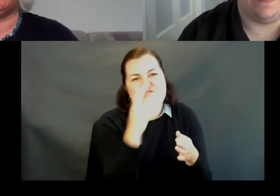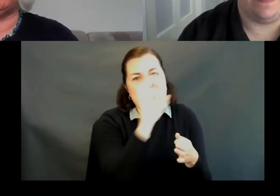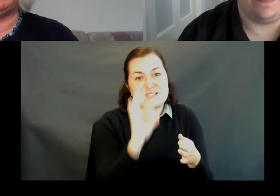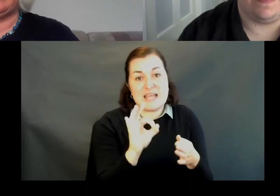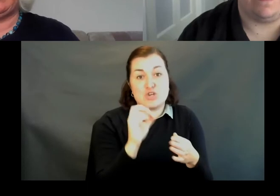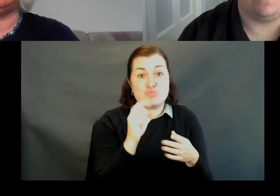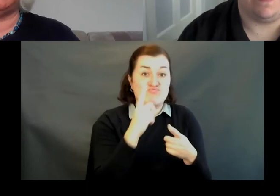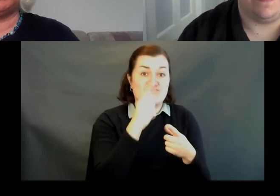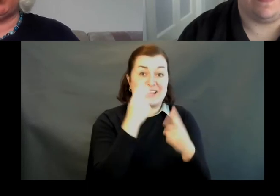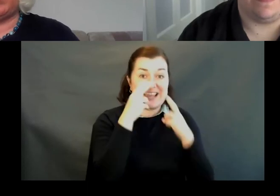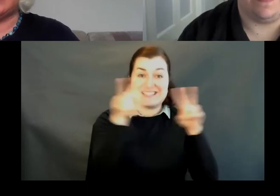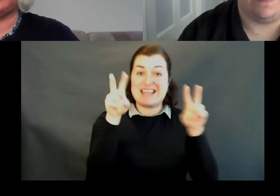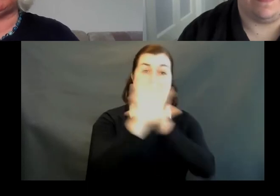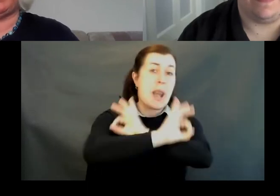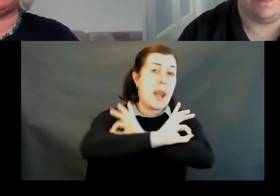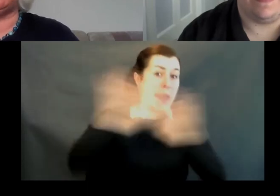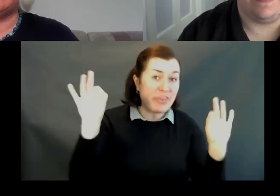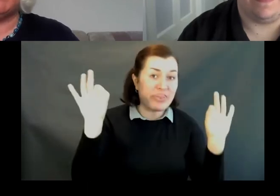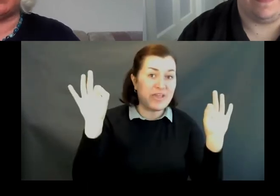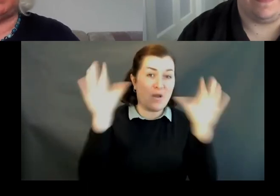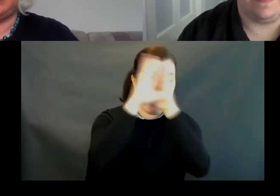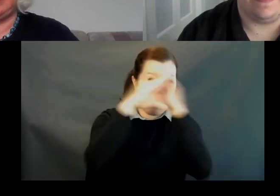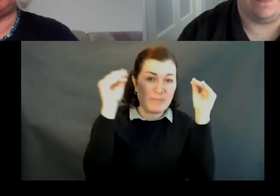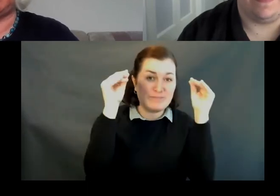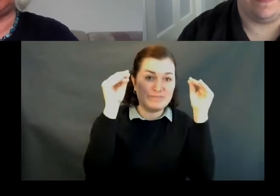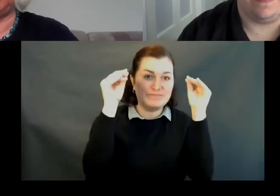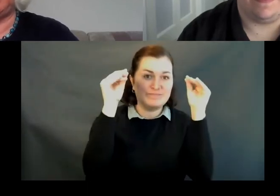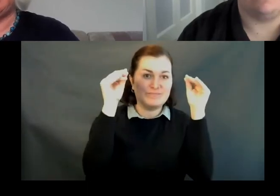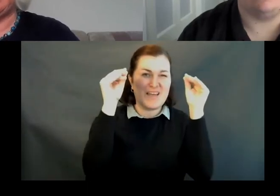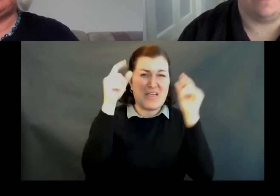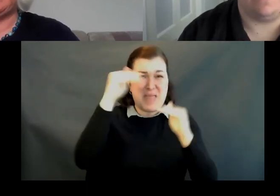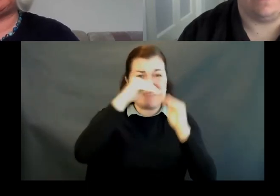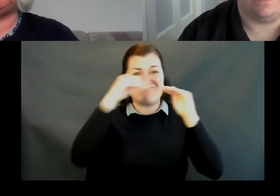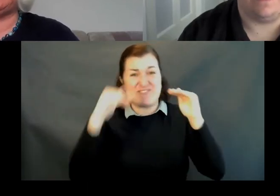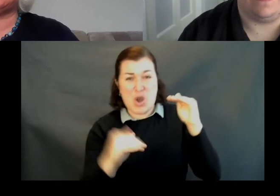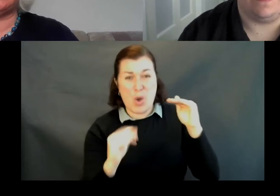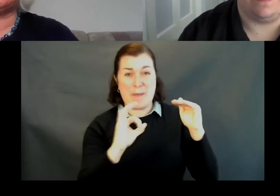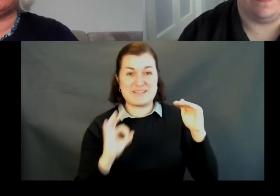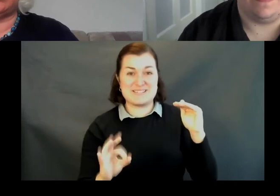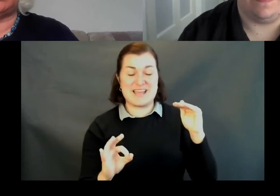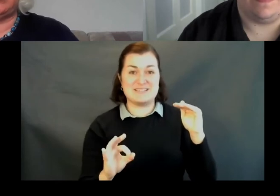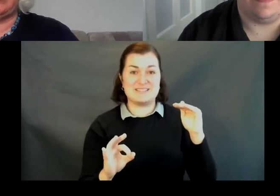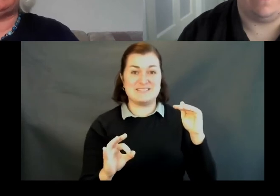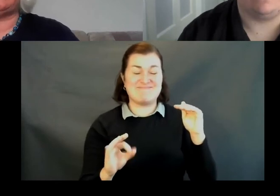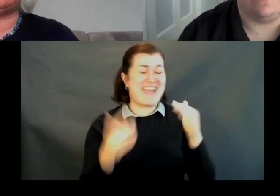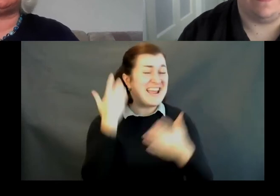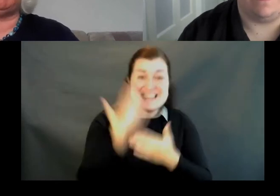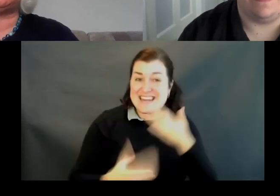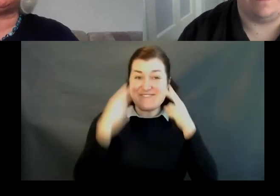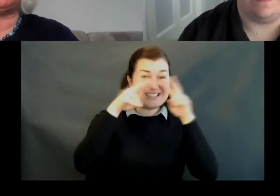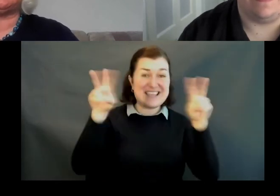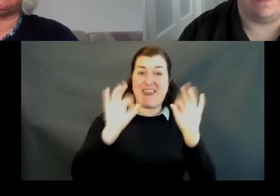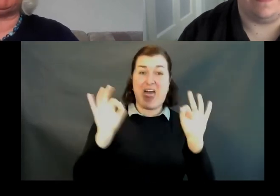nothing at all, and a smaller percentage of that who have never seen anything at all. And yet they're living in a sighted world, and there